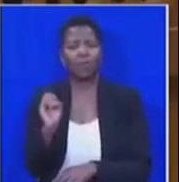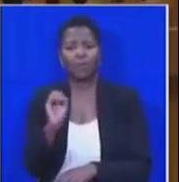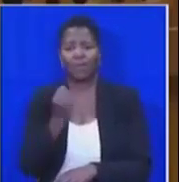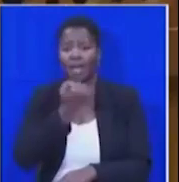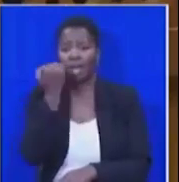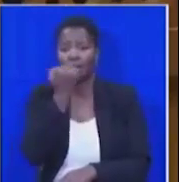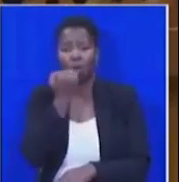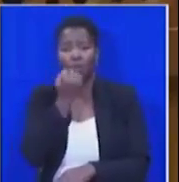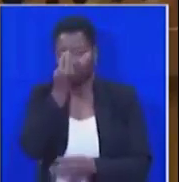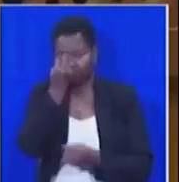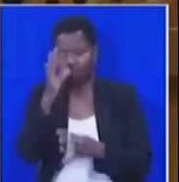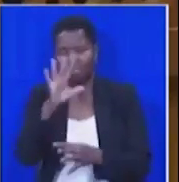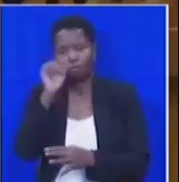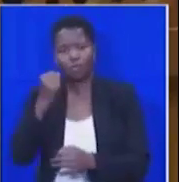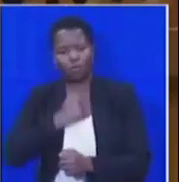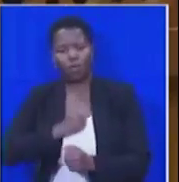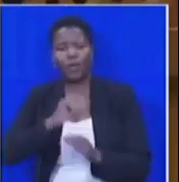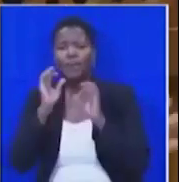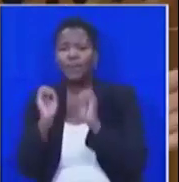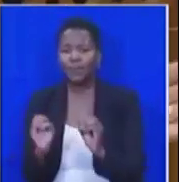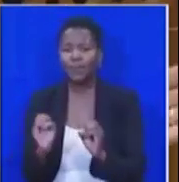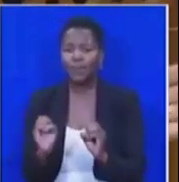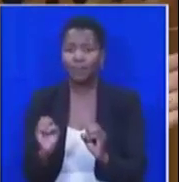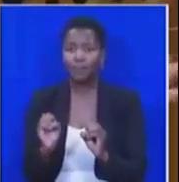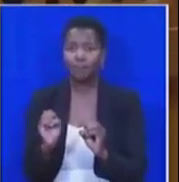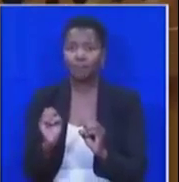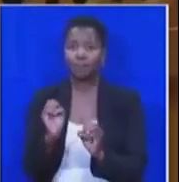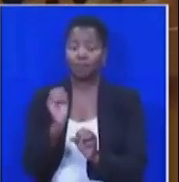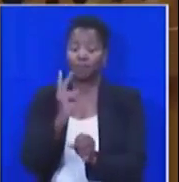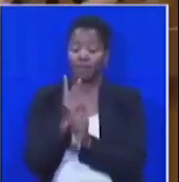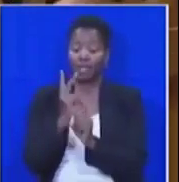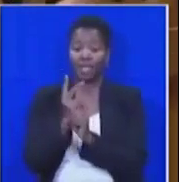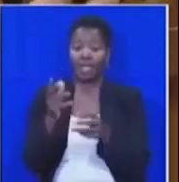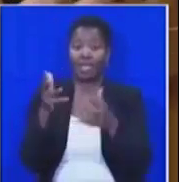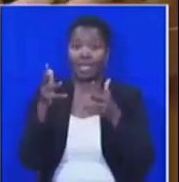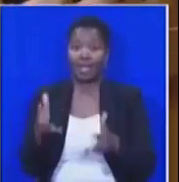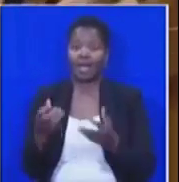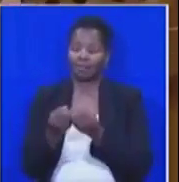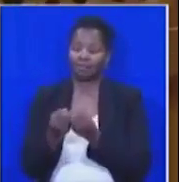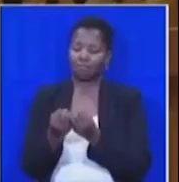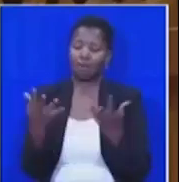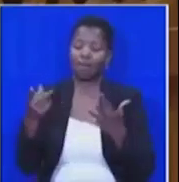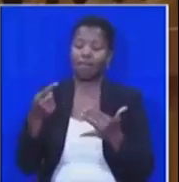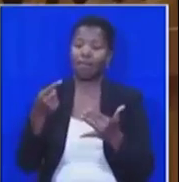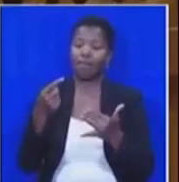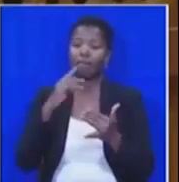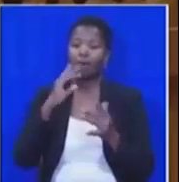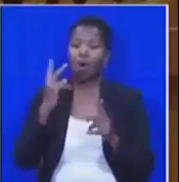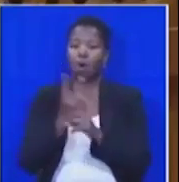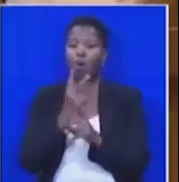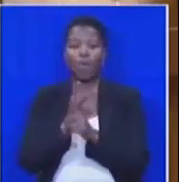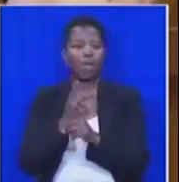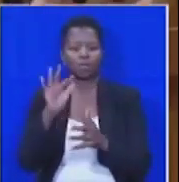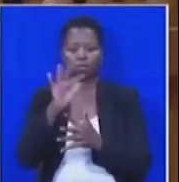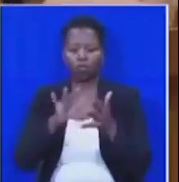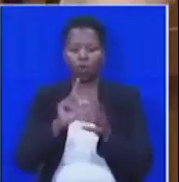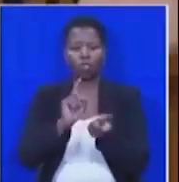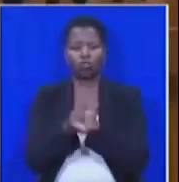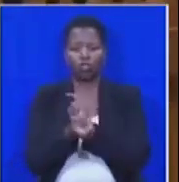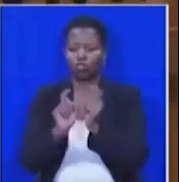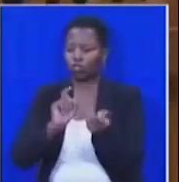South Africa an explanation. And of course, the greatest bunch of hypocrites that this parliament's ever seen. They come here